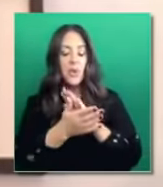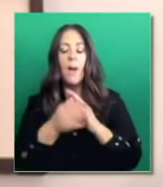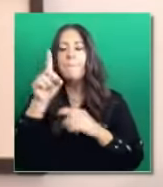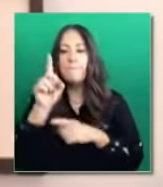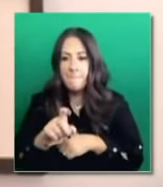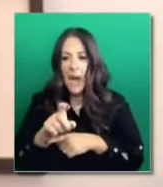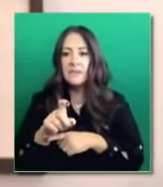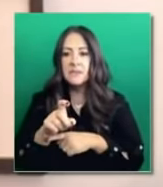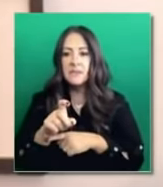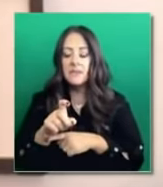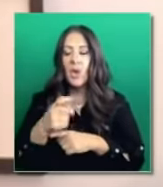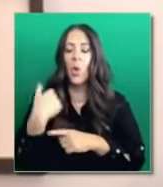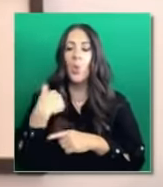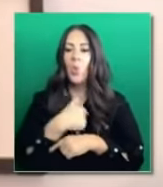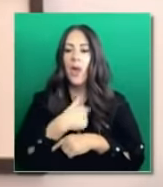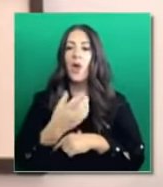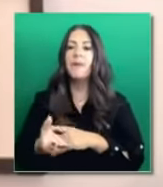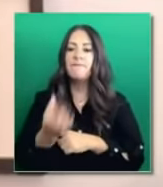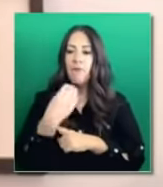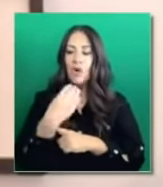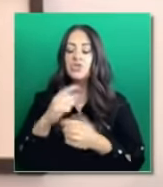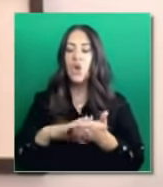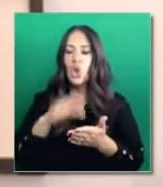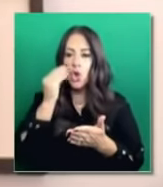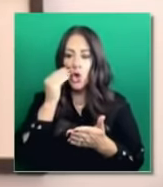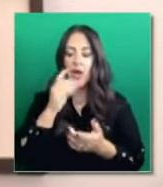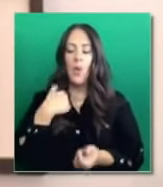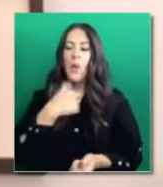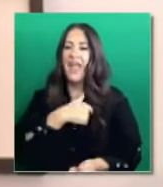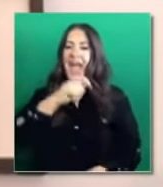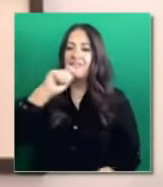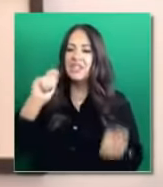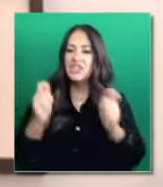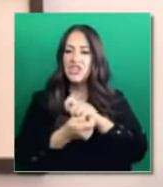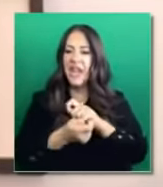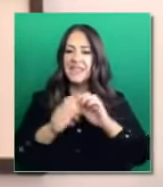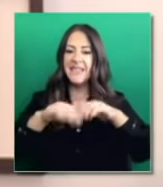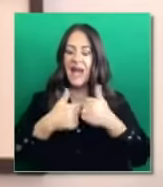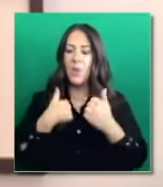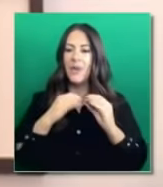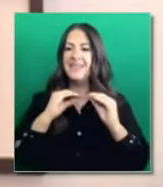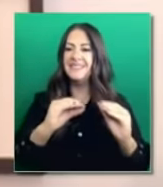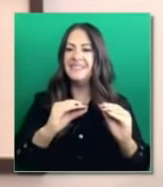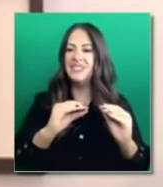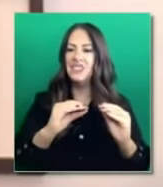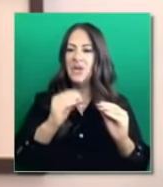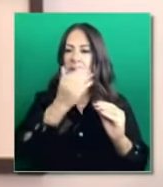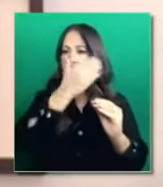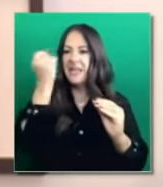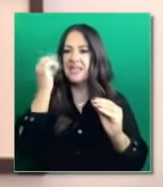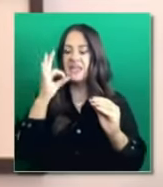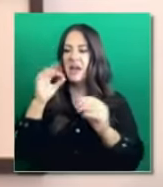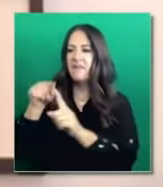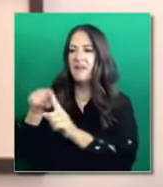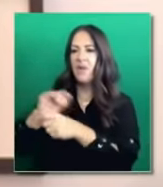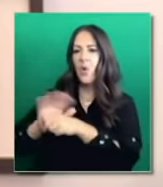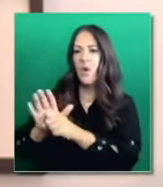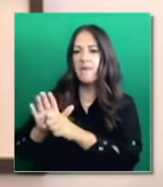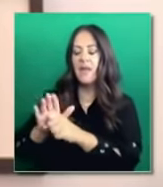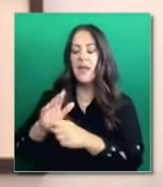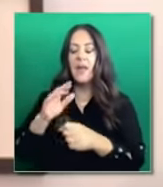we're being forced to learn and change how we approach educating our students. And much of that means providing support to